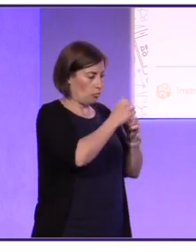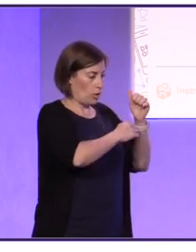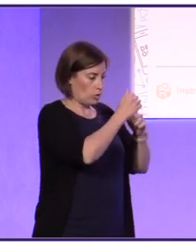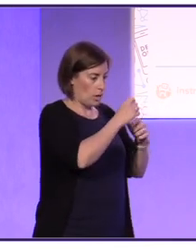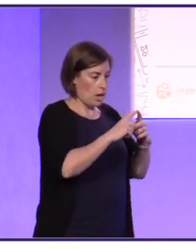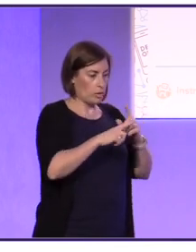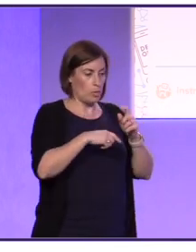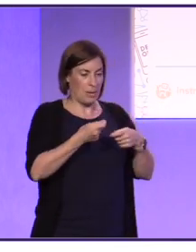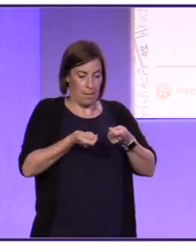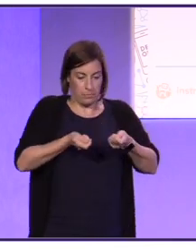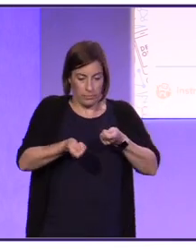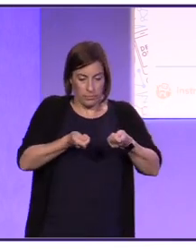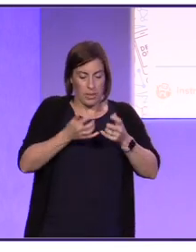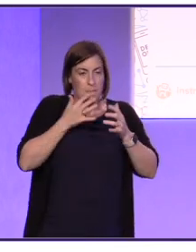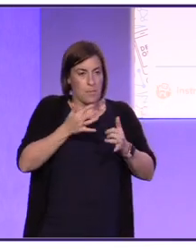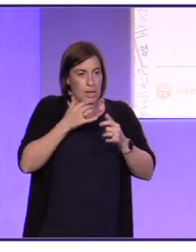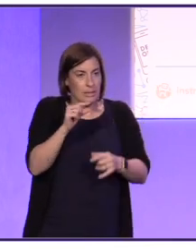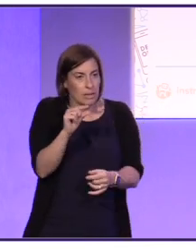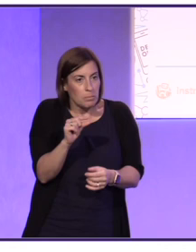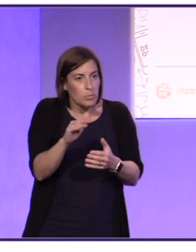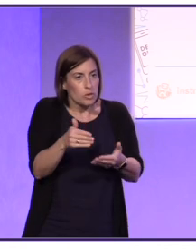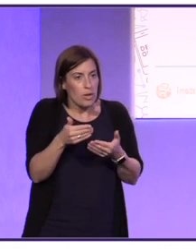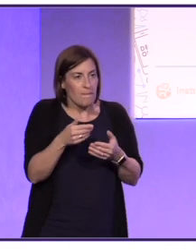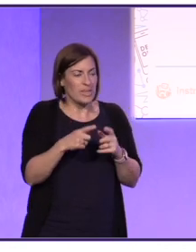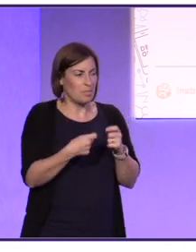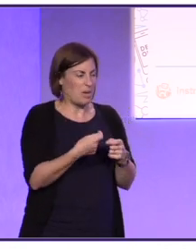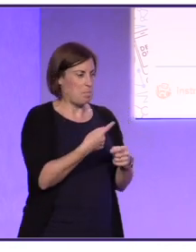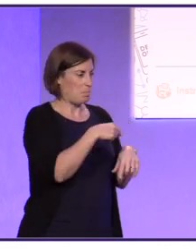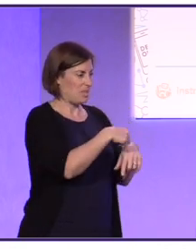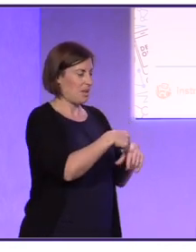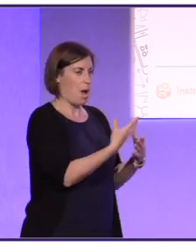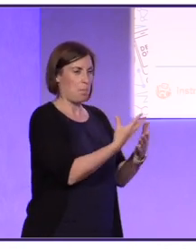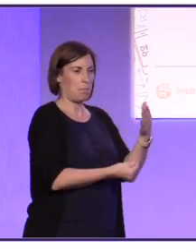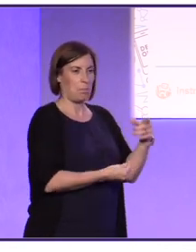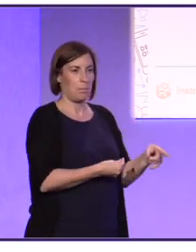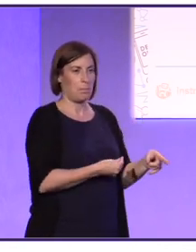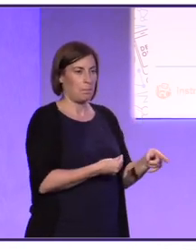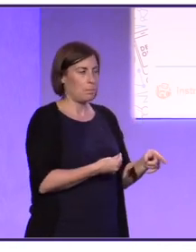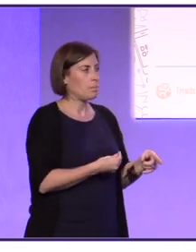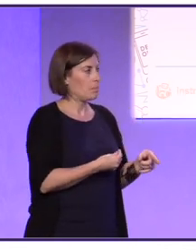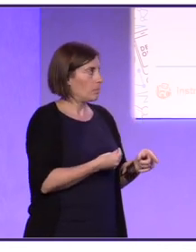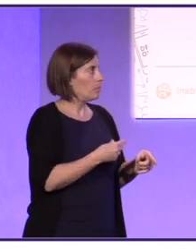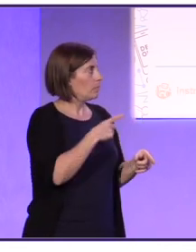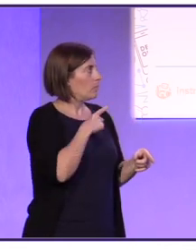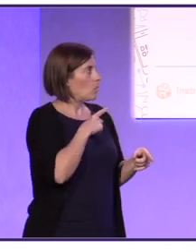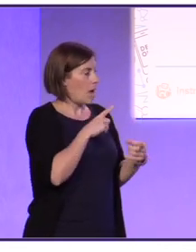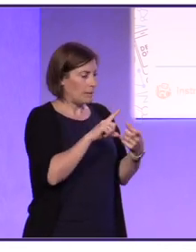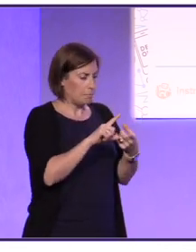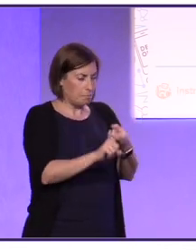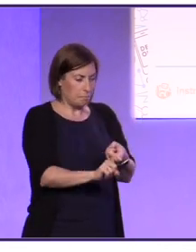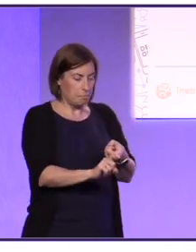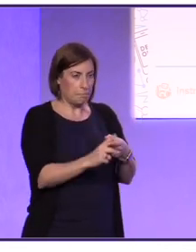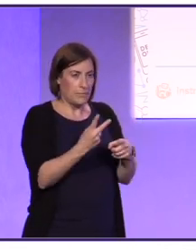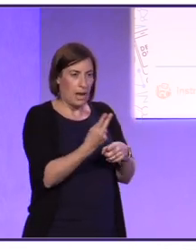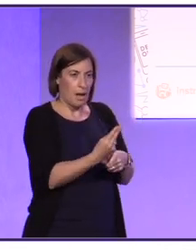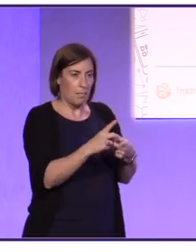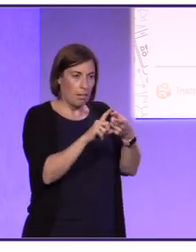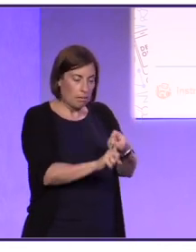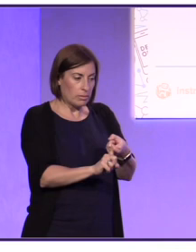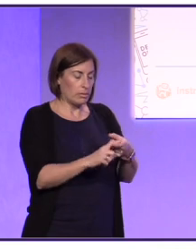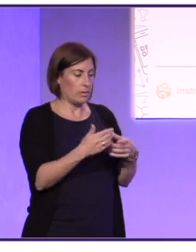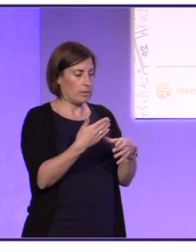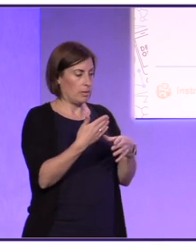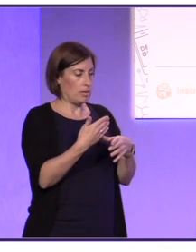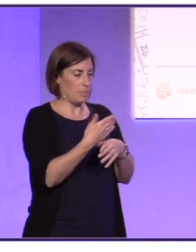wrong. It was also taking up a lot of our time because it had become tightly coupled to our business flows.